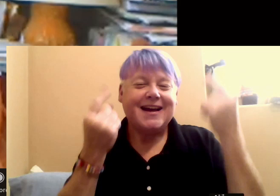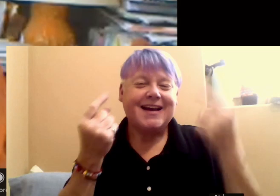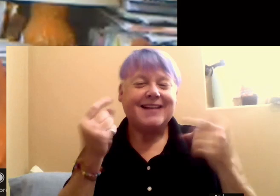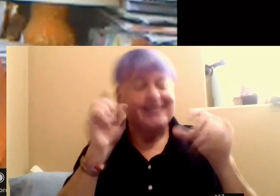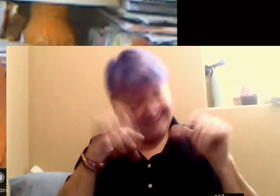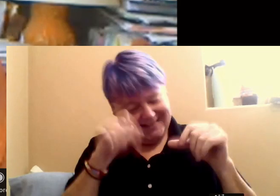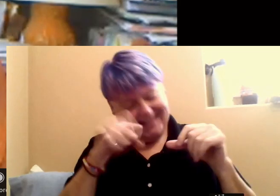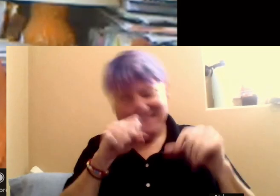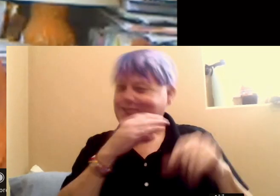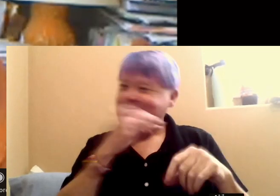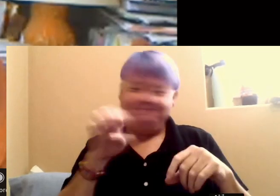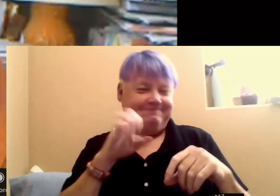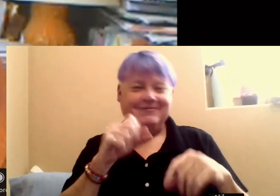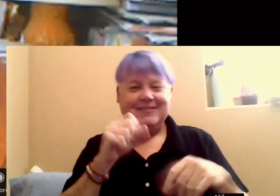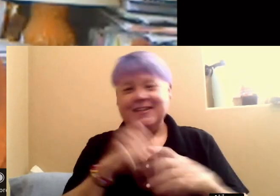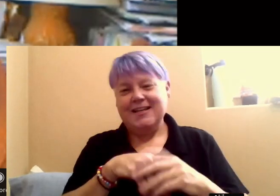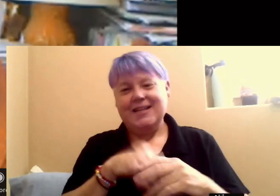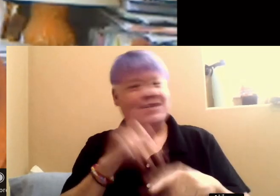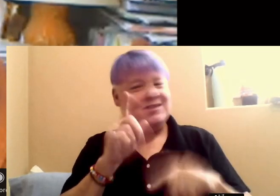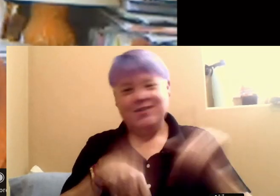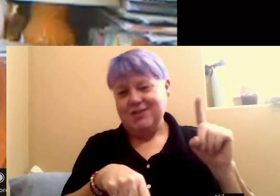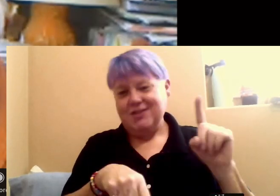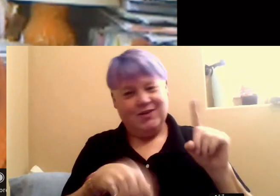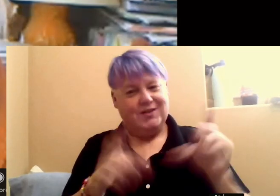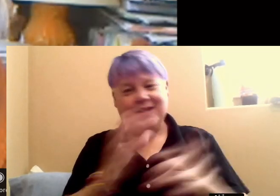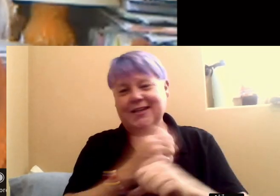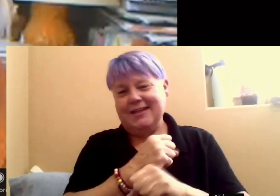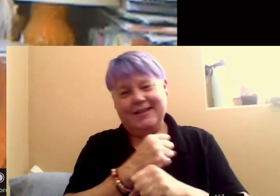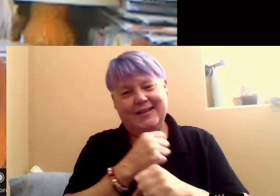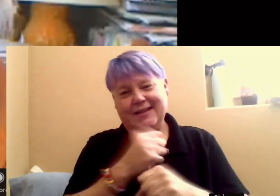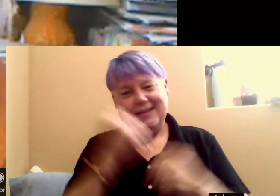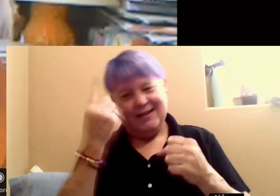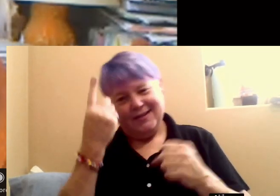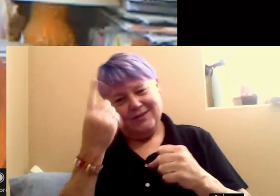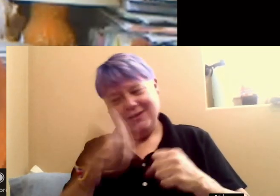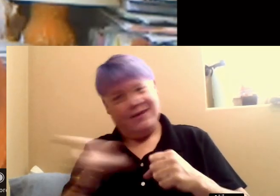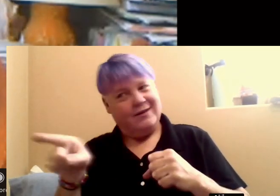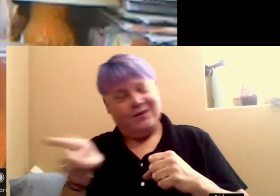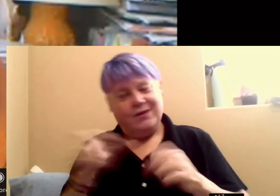at our inability to match her grace and aestheticism.